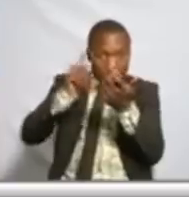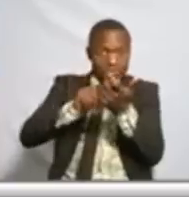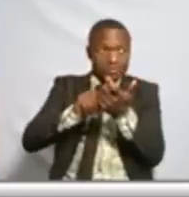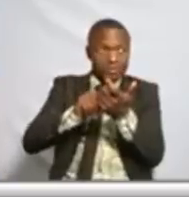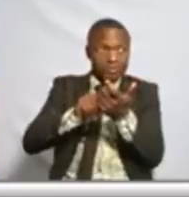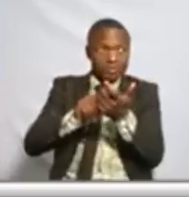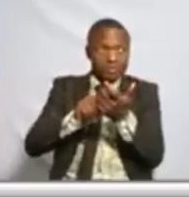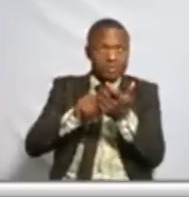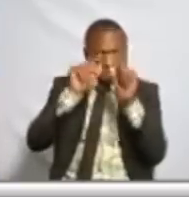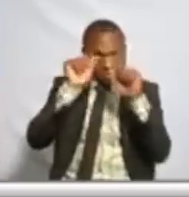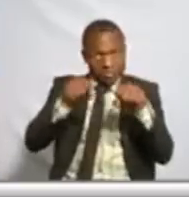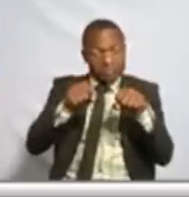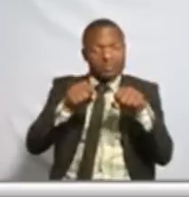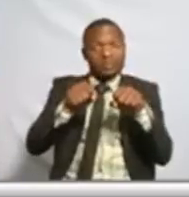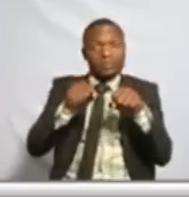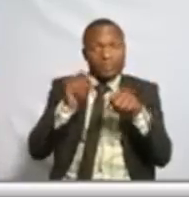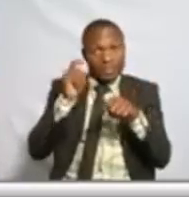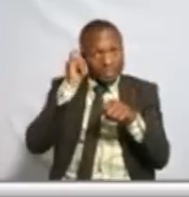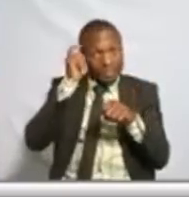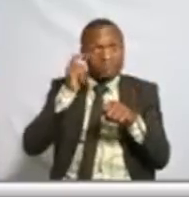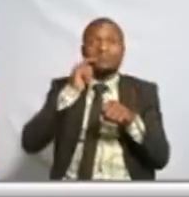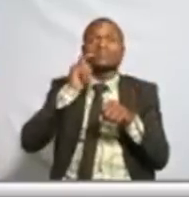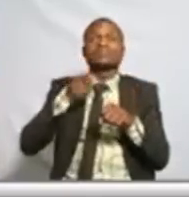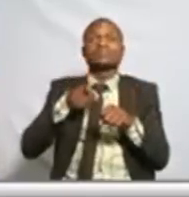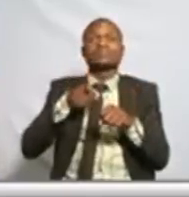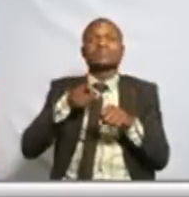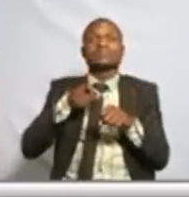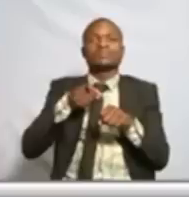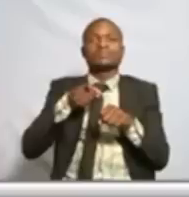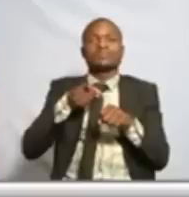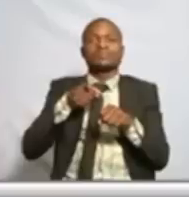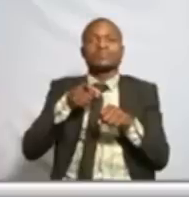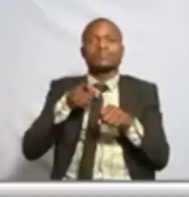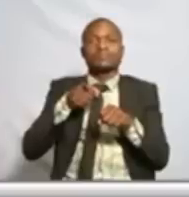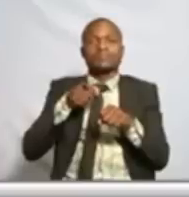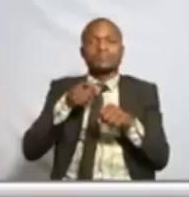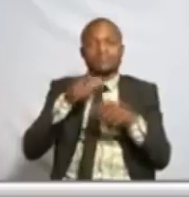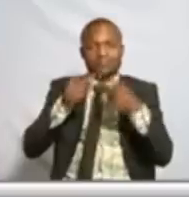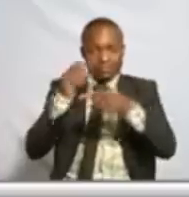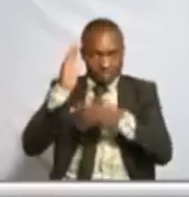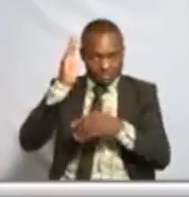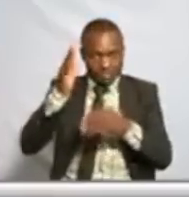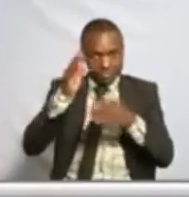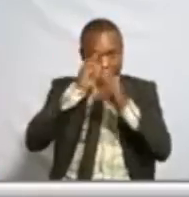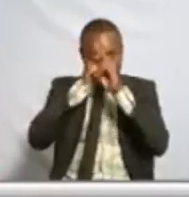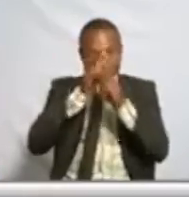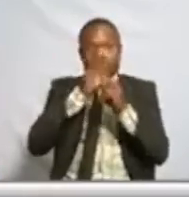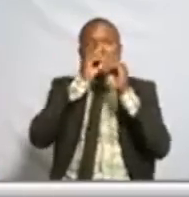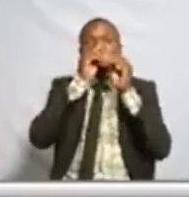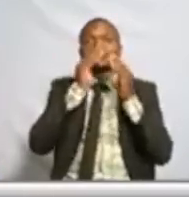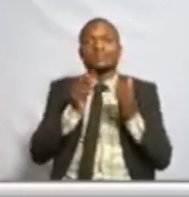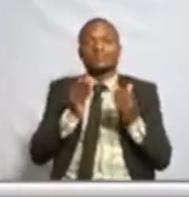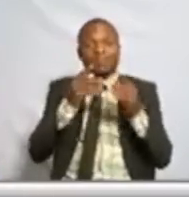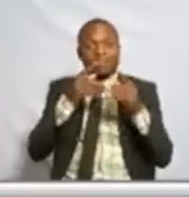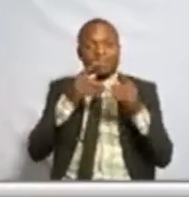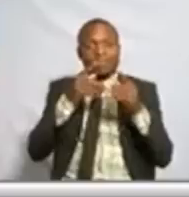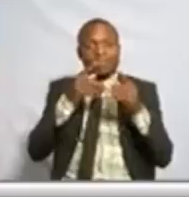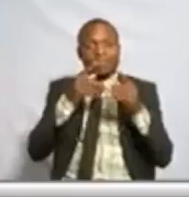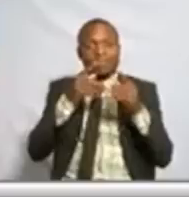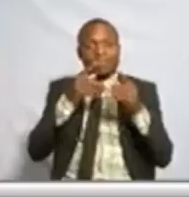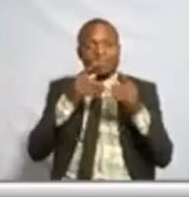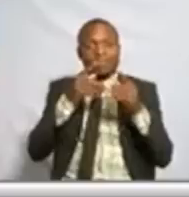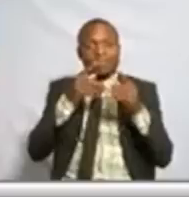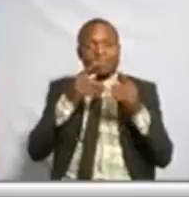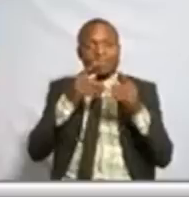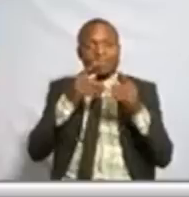your hand. I think that we must, going forward, Mr. Speaker, try to work. It's not